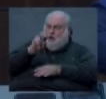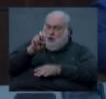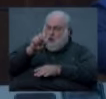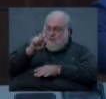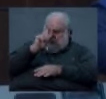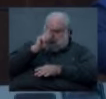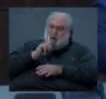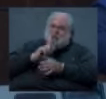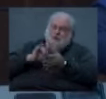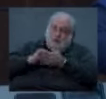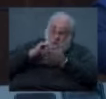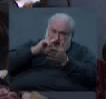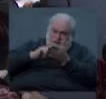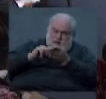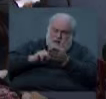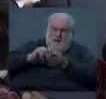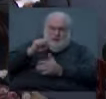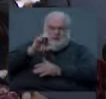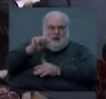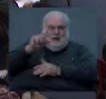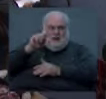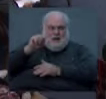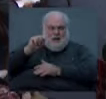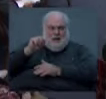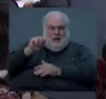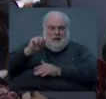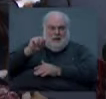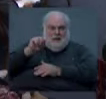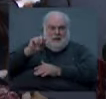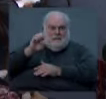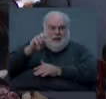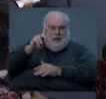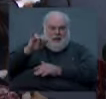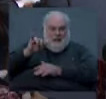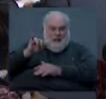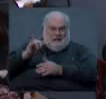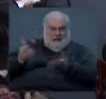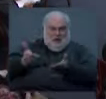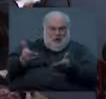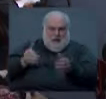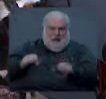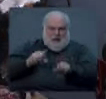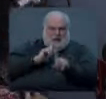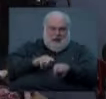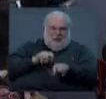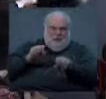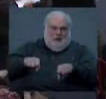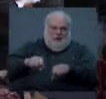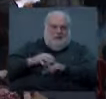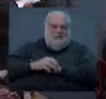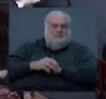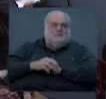that? We have Scott Massanelli here that could probably answer that. Thank you so much, Scott.